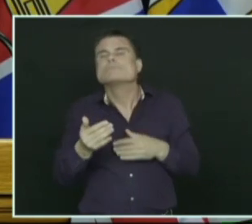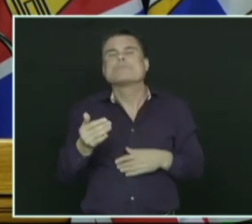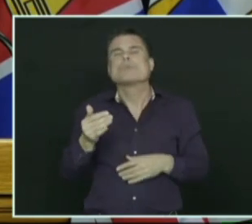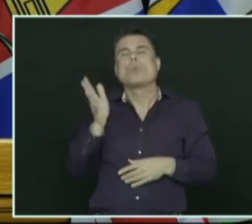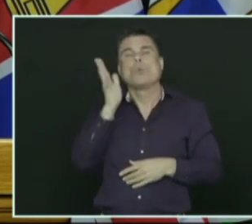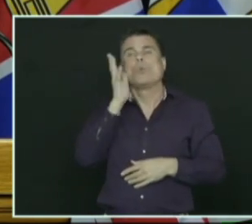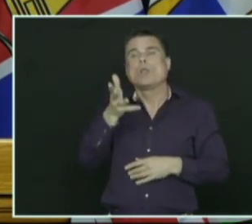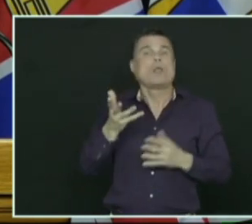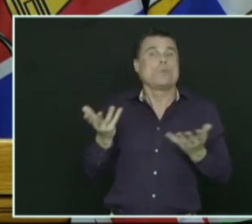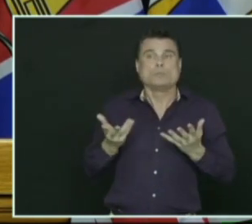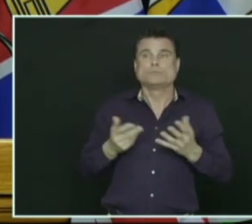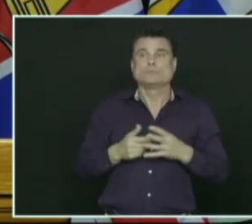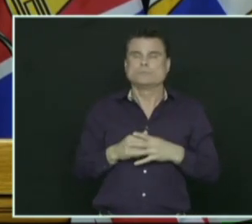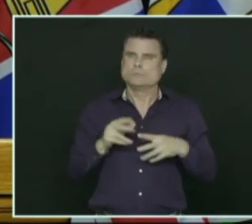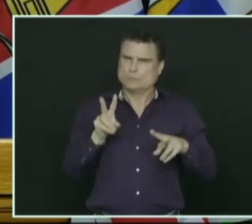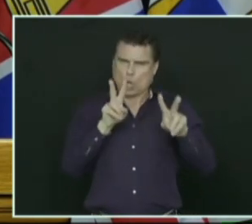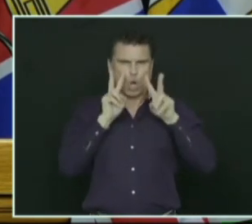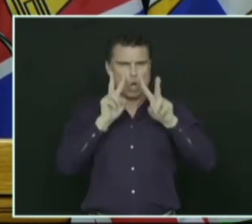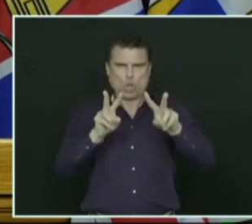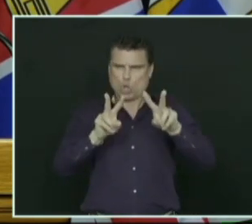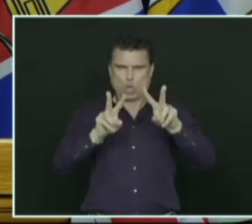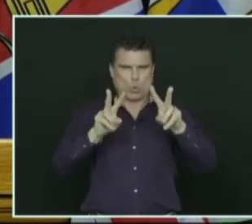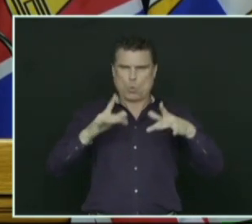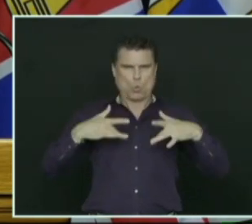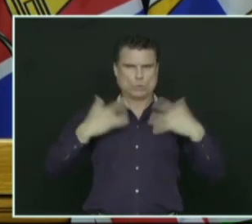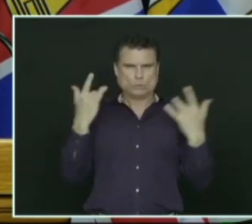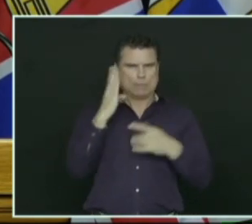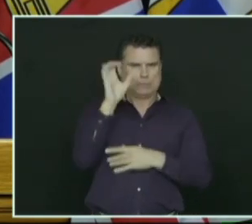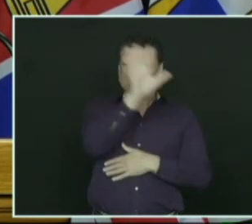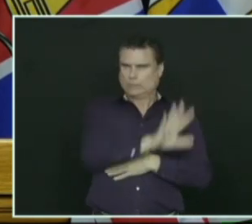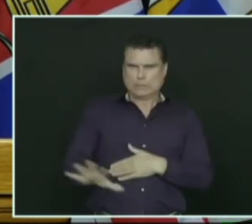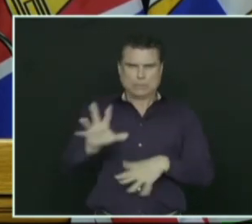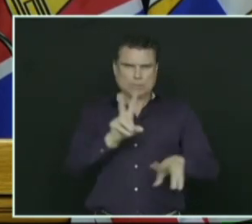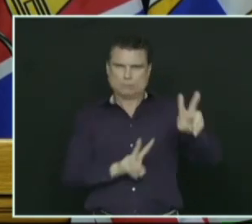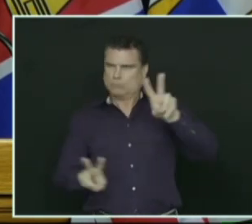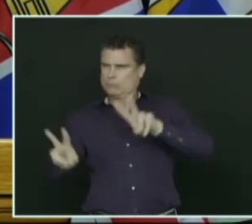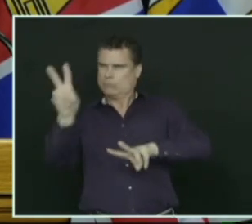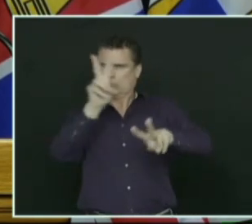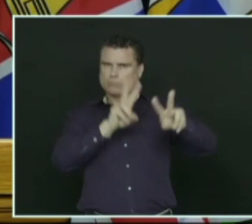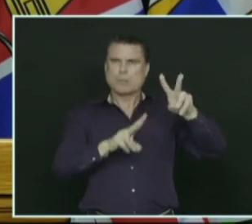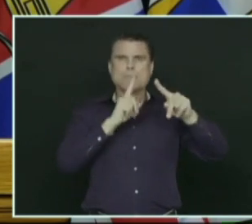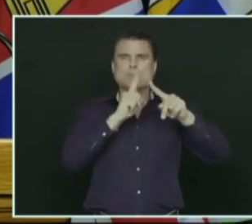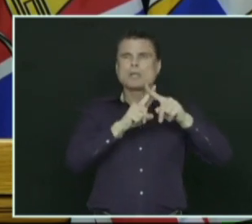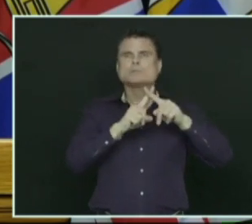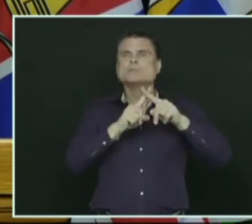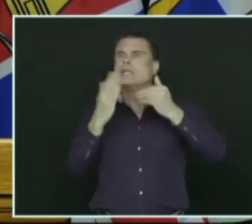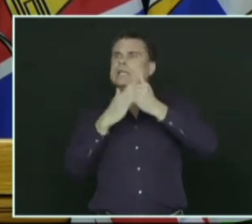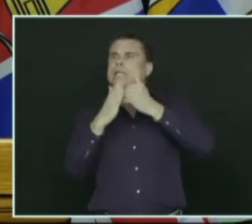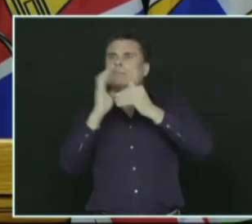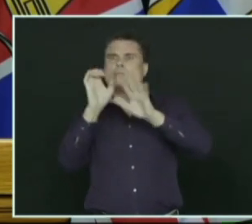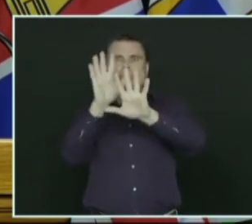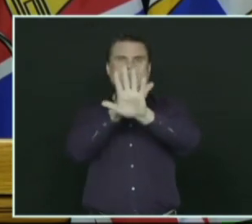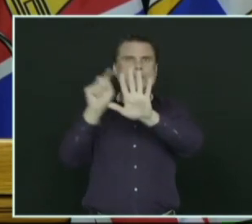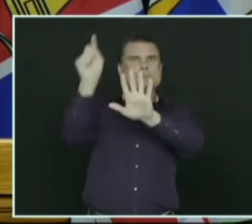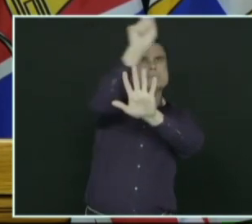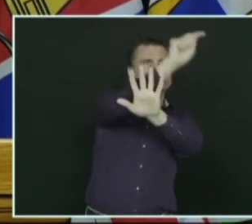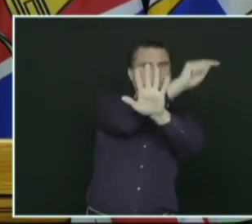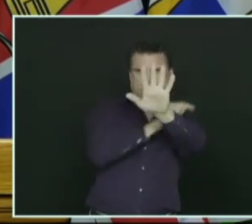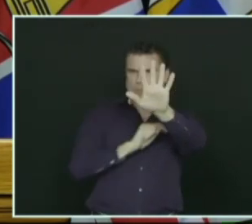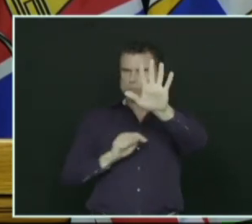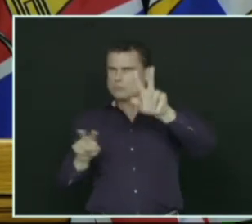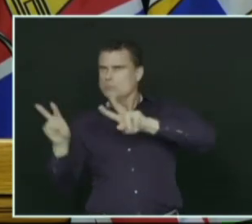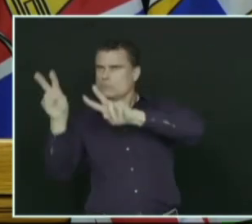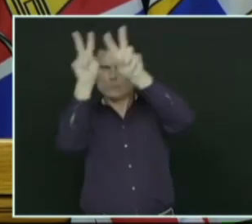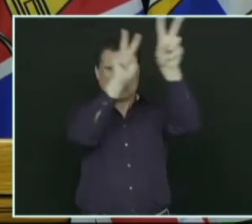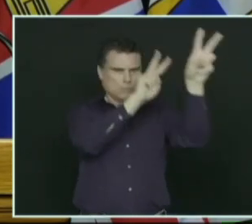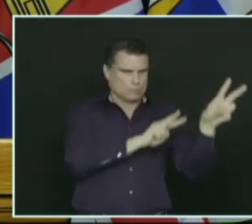making sure that our workplaces are able to have the enhanced cleaning, the safe distancing, the working from home,